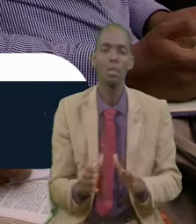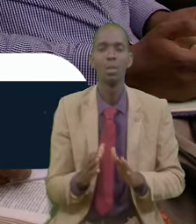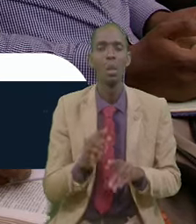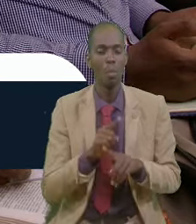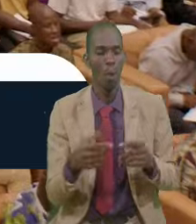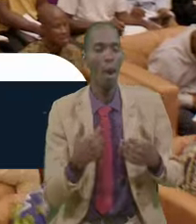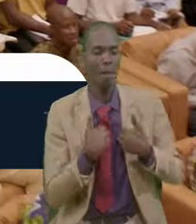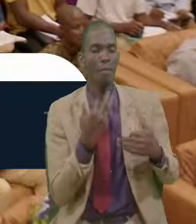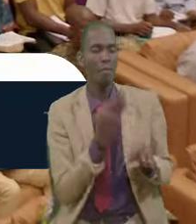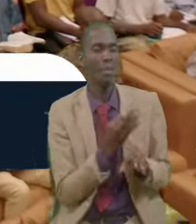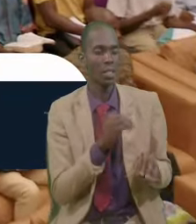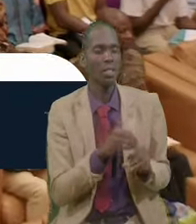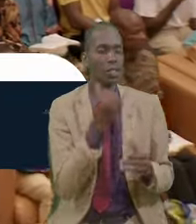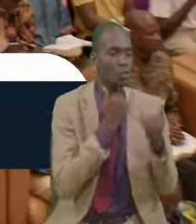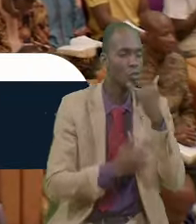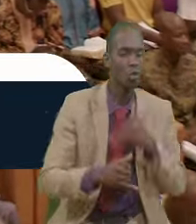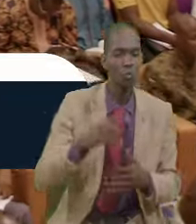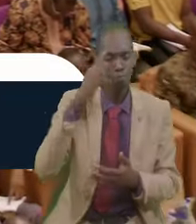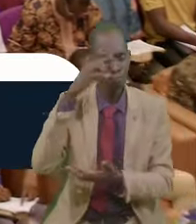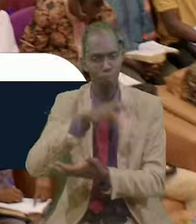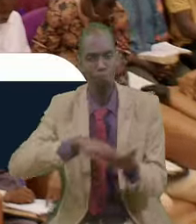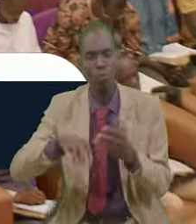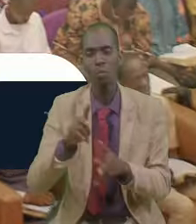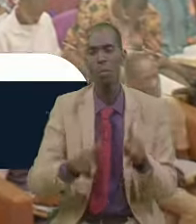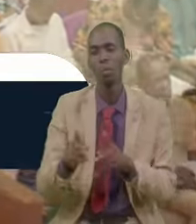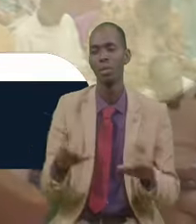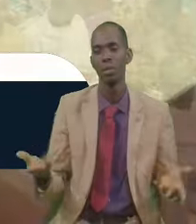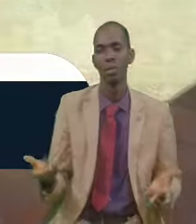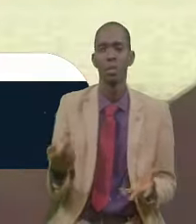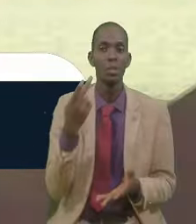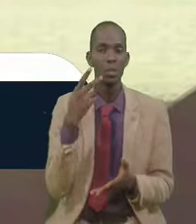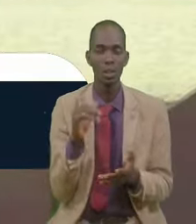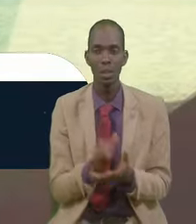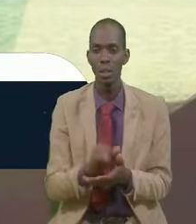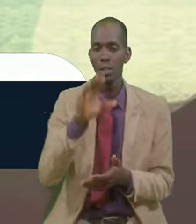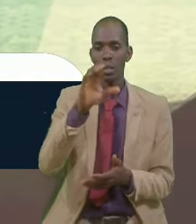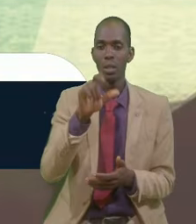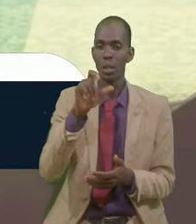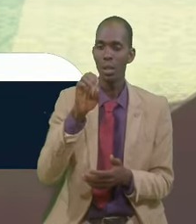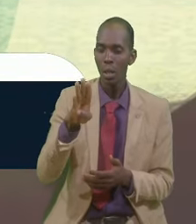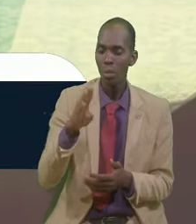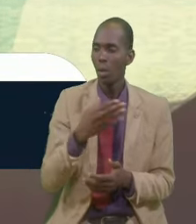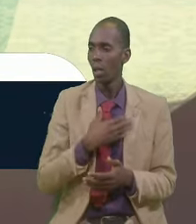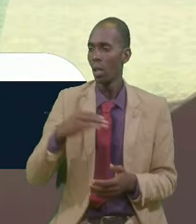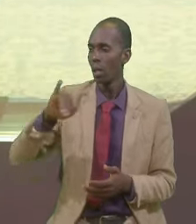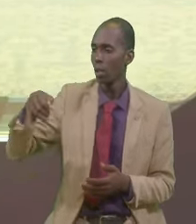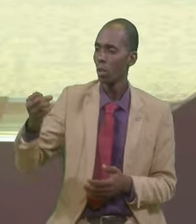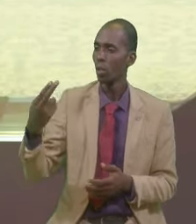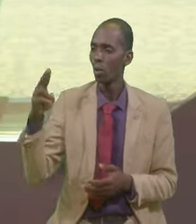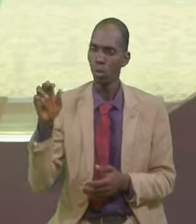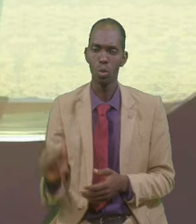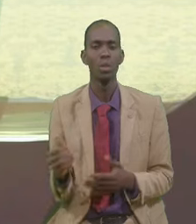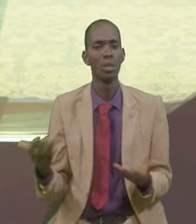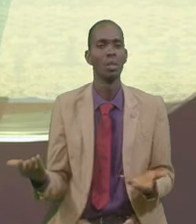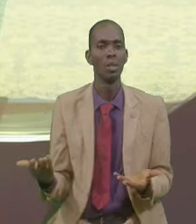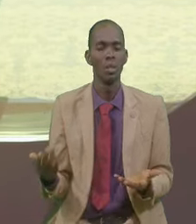the ministers, none of the ministers rose up except Caleb and Joshua. All the others, they kept quiet when the people were